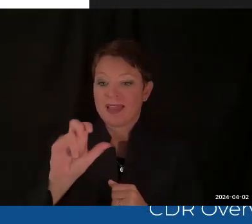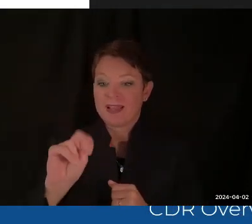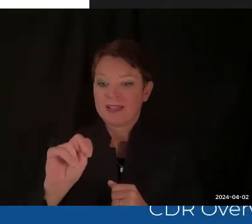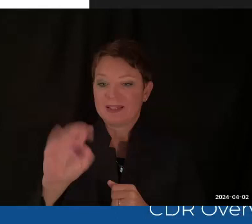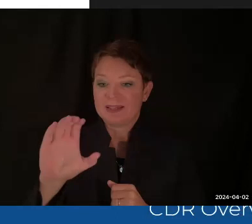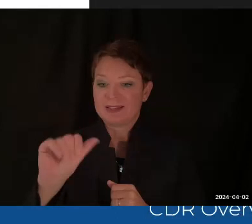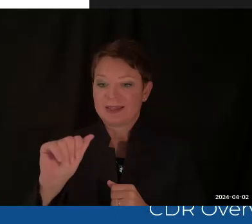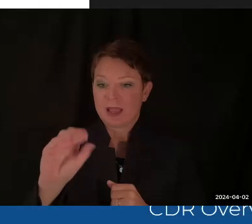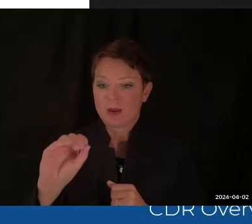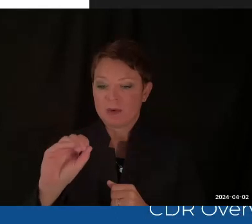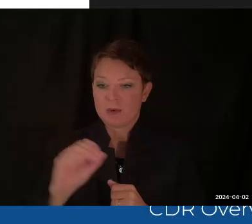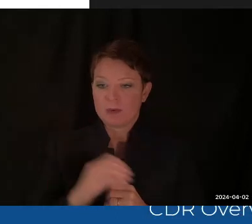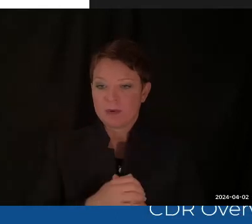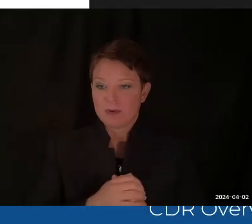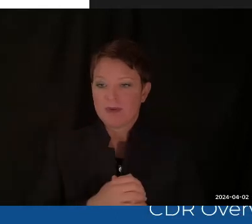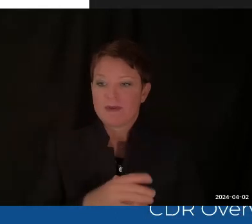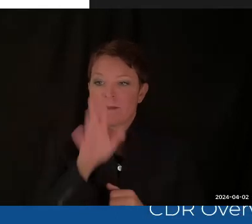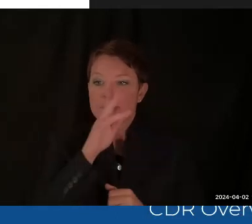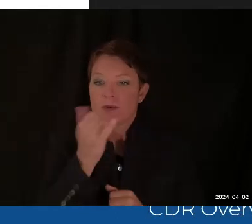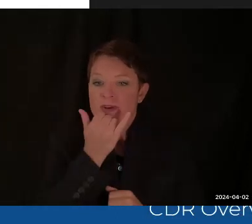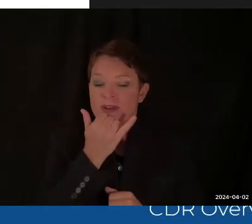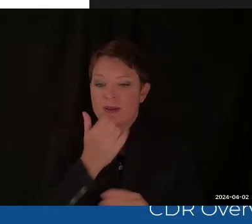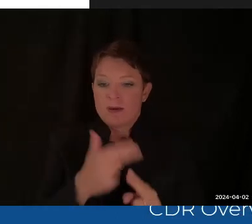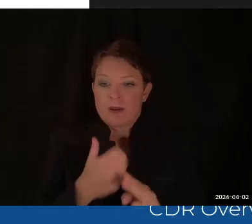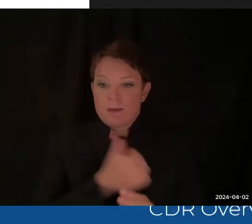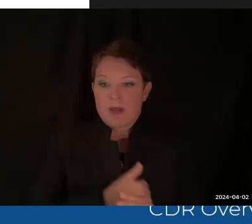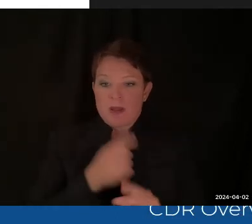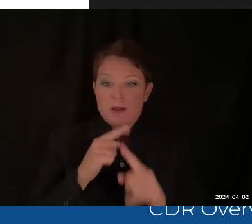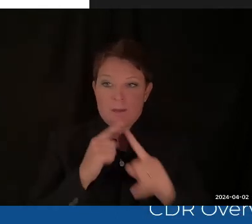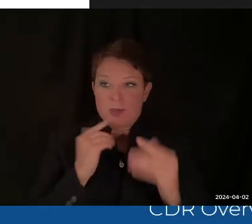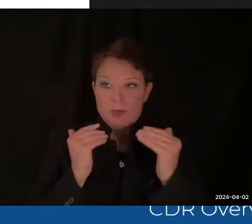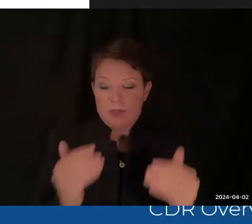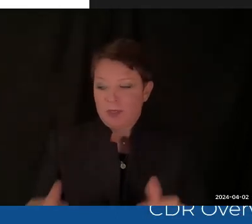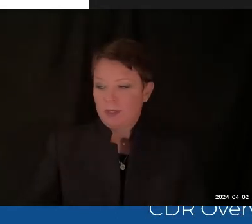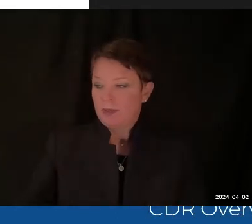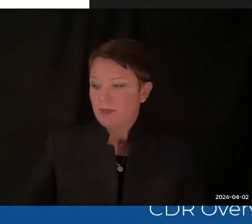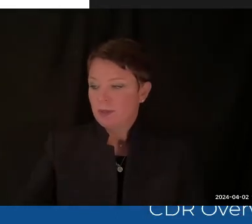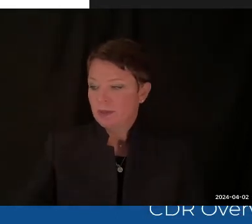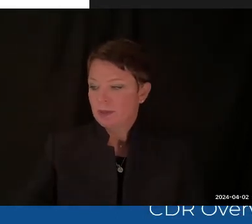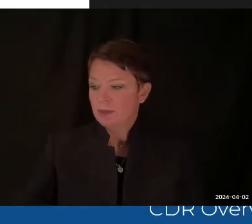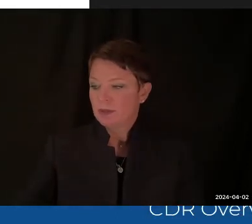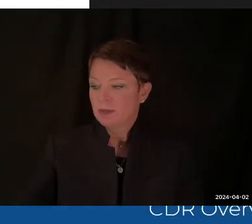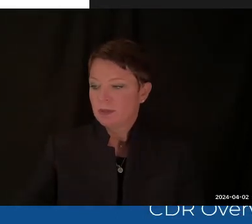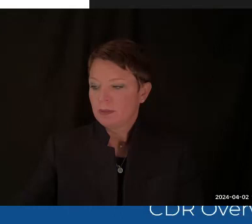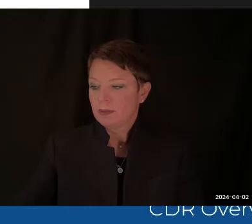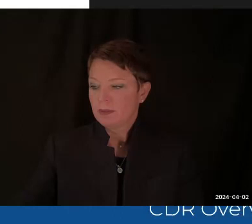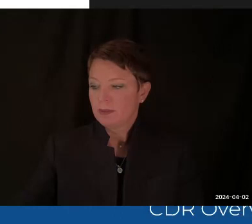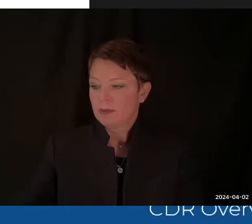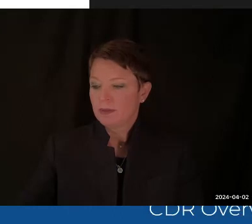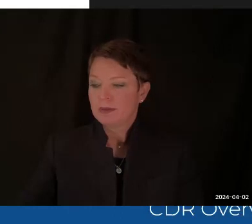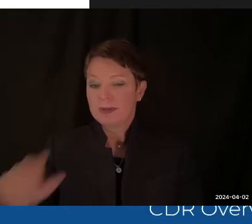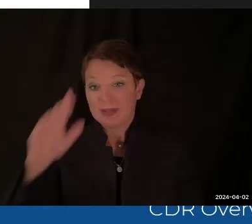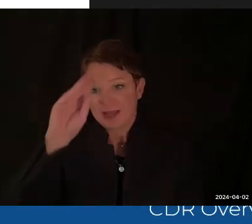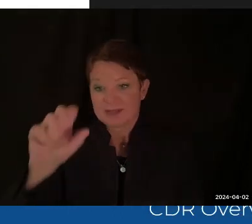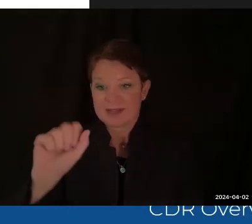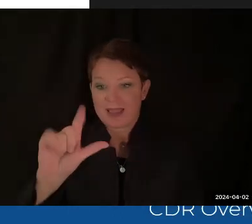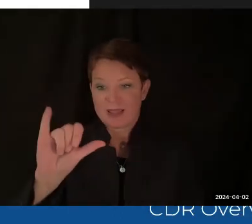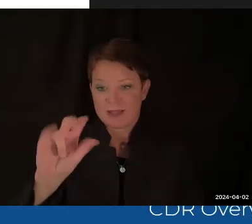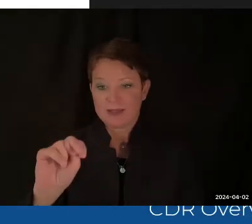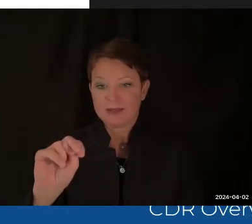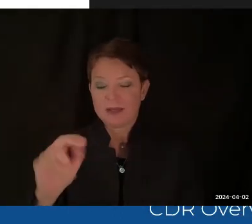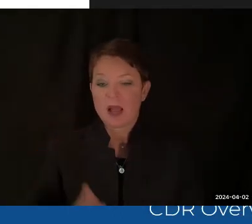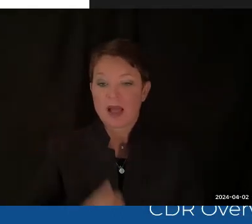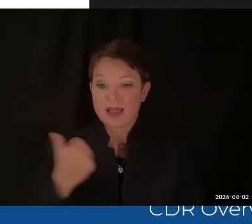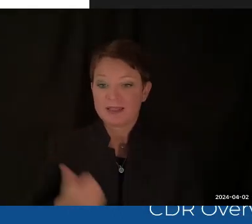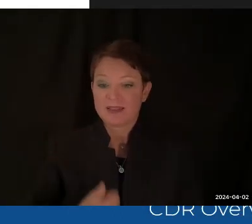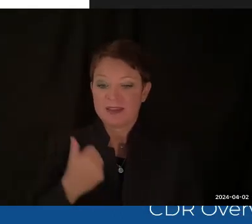Sorry if I'm mispronouncing names. You should be able to unmute at this time. Hello. Yes, my name is Aylin. I'm a